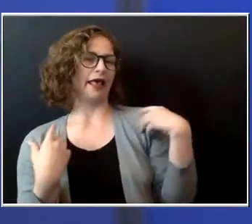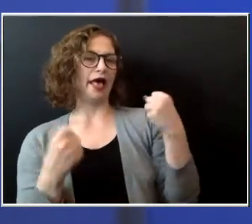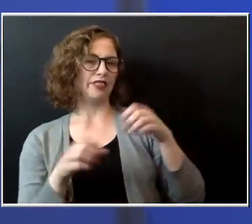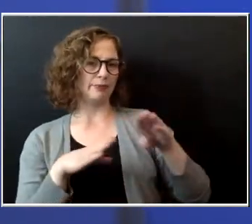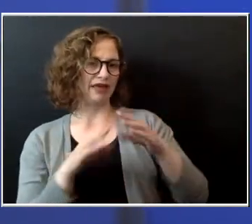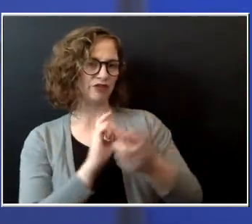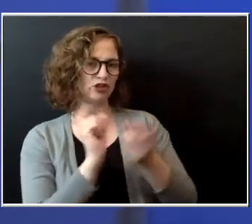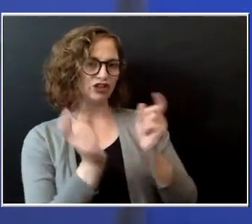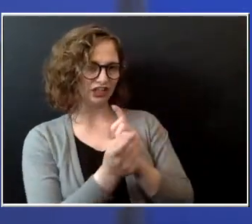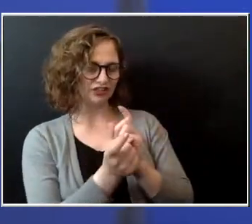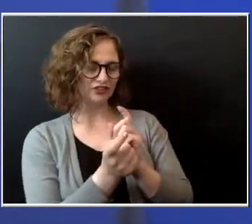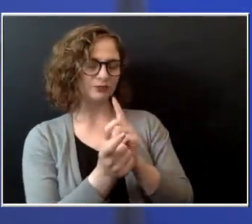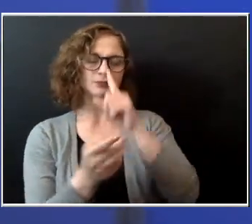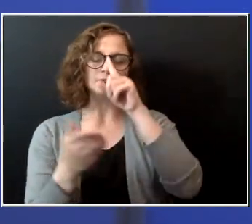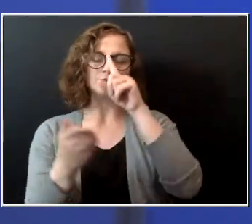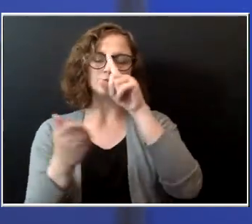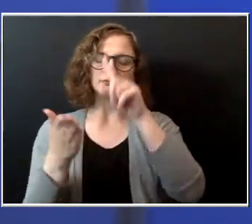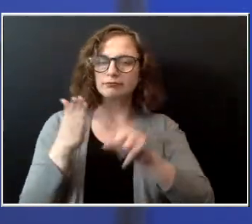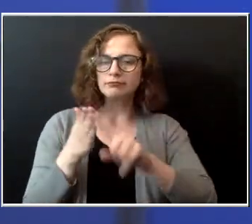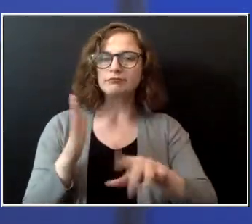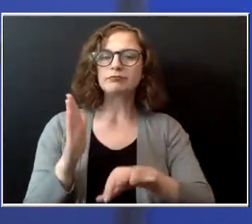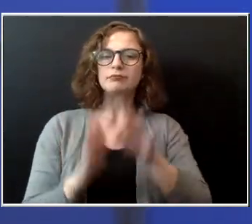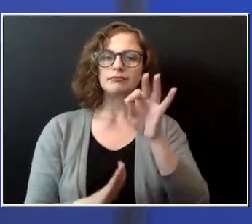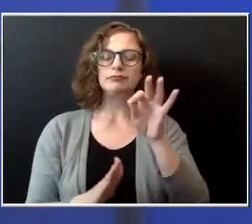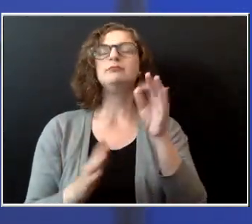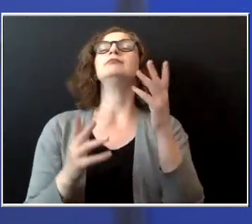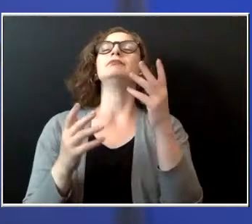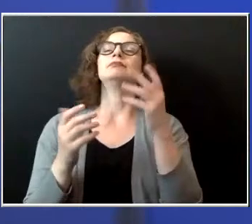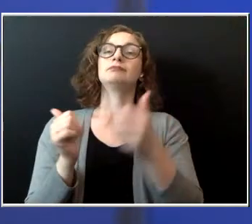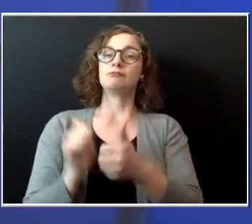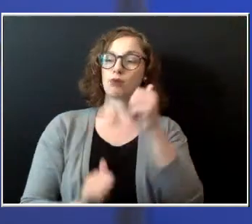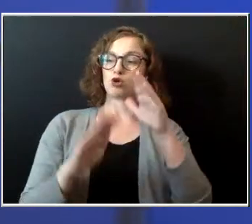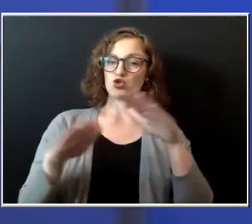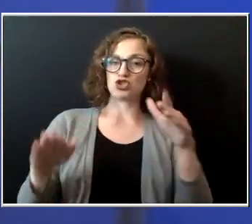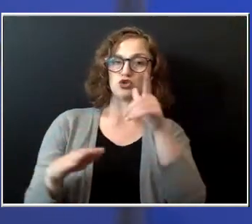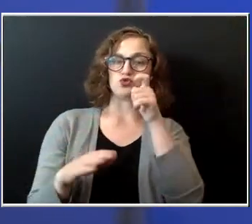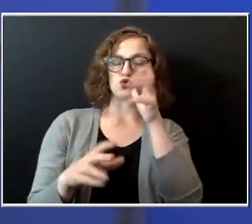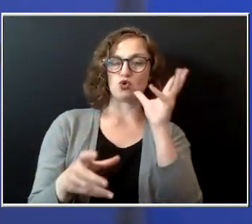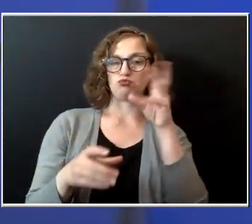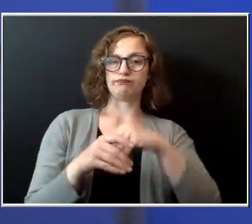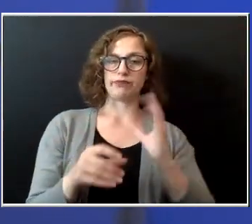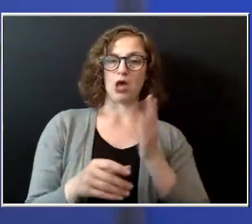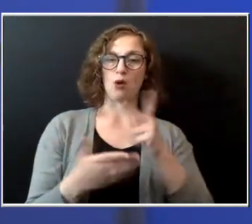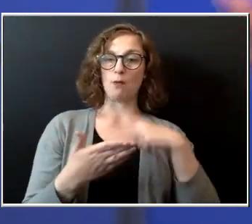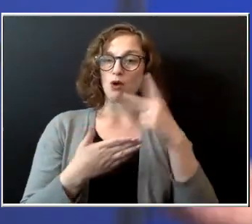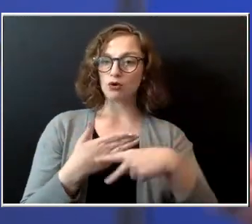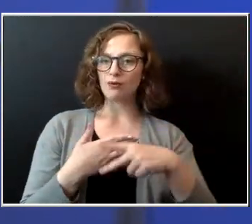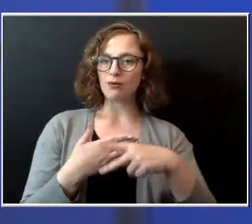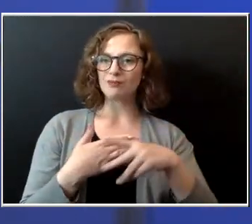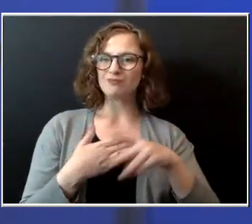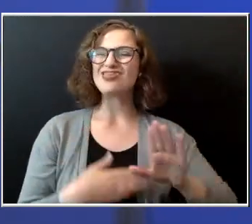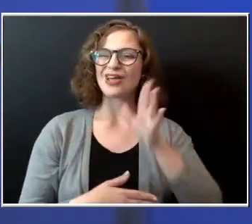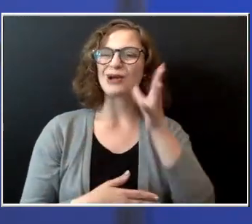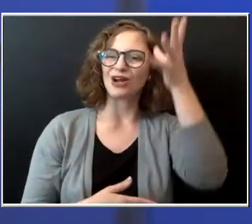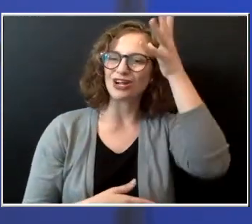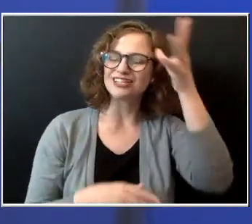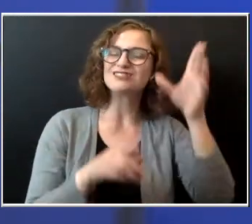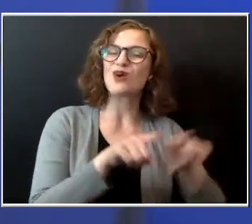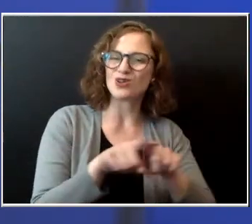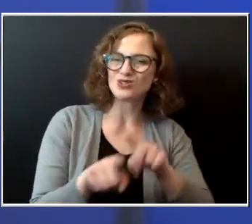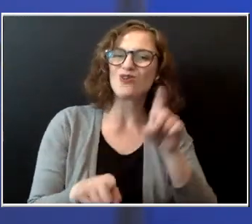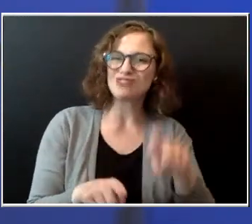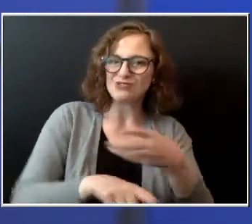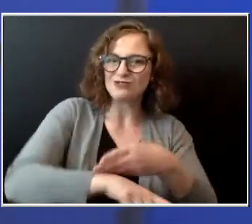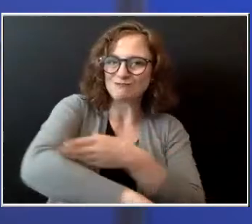in our programs have parents who also need to improve their health habits. Yeah. So I was excited to partner with Dr. Beffert on